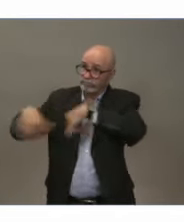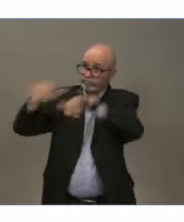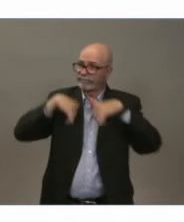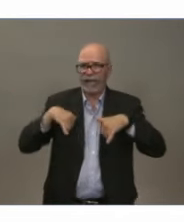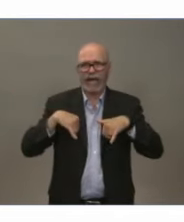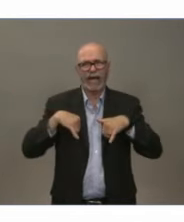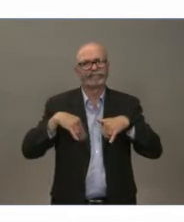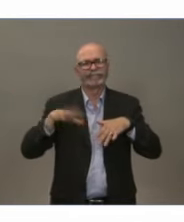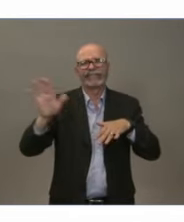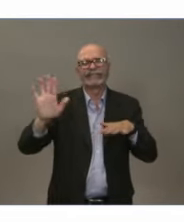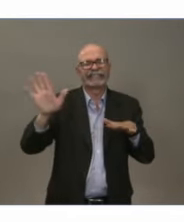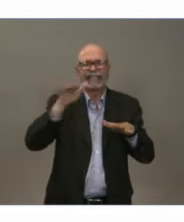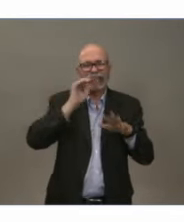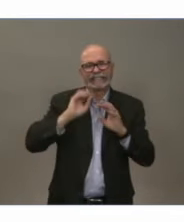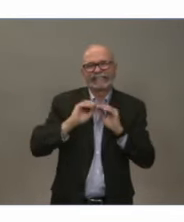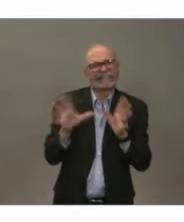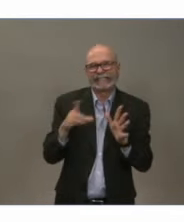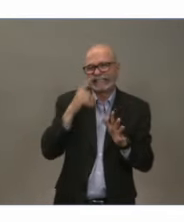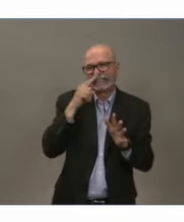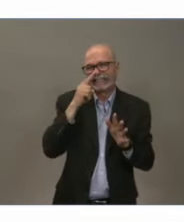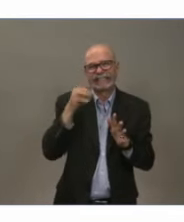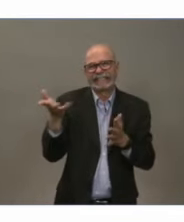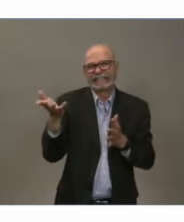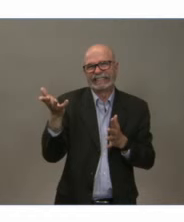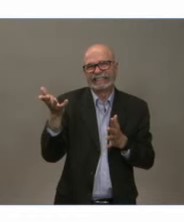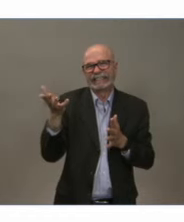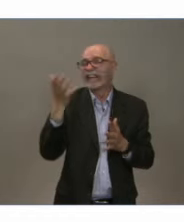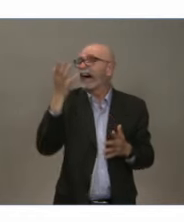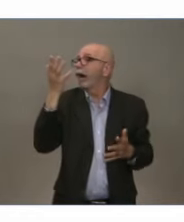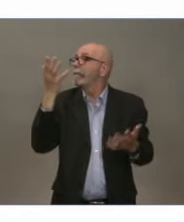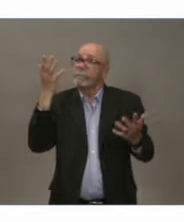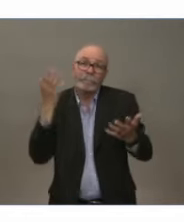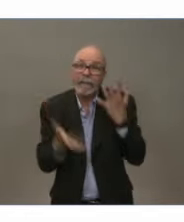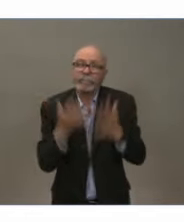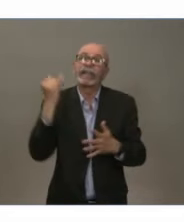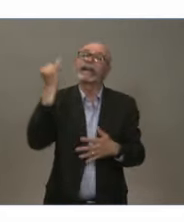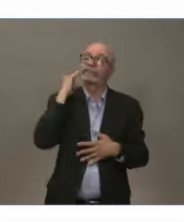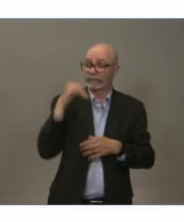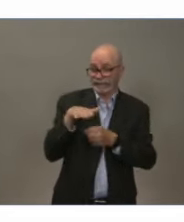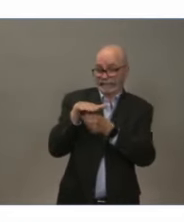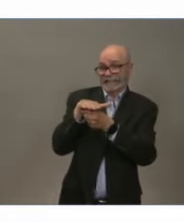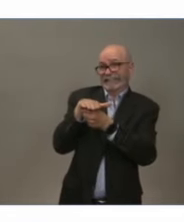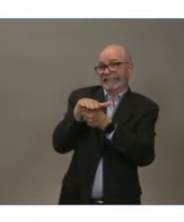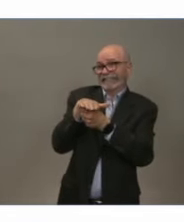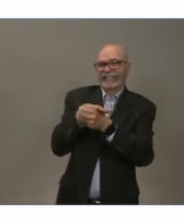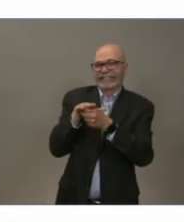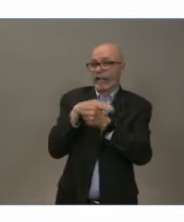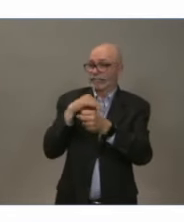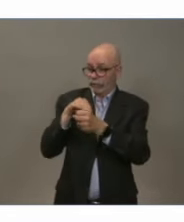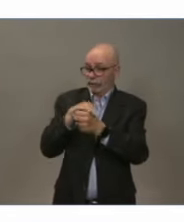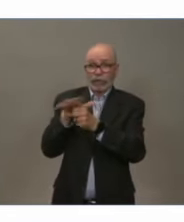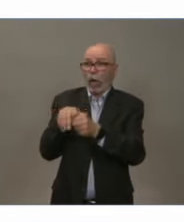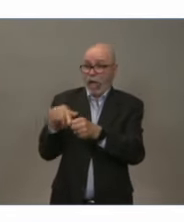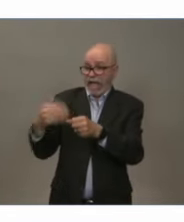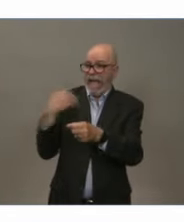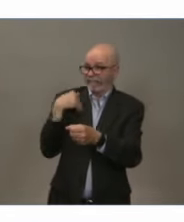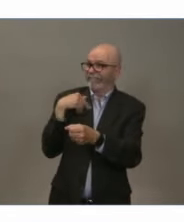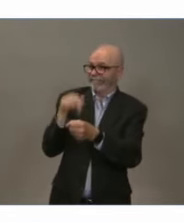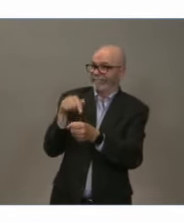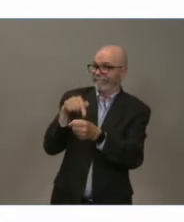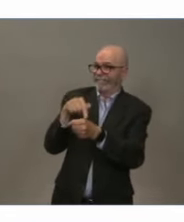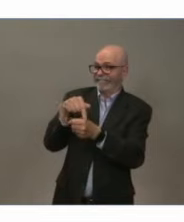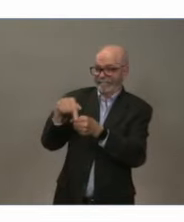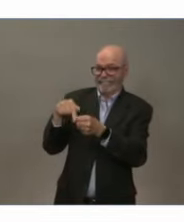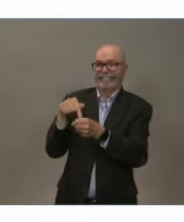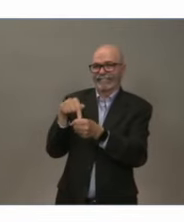have symptoms that are suggestive they could have a COVID infection, and that is, a very broad